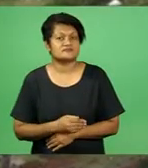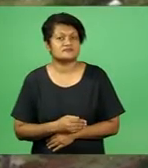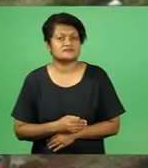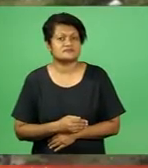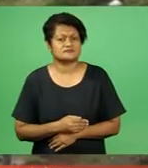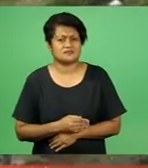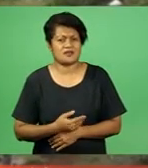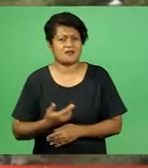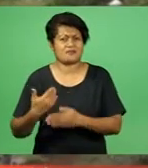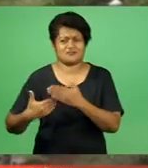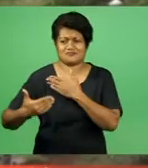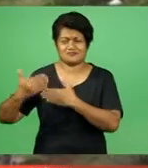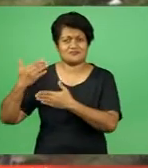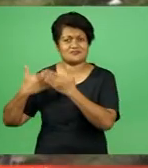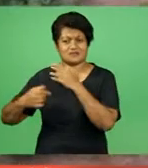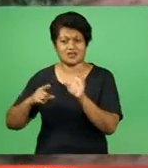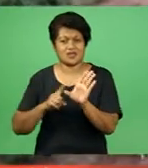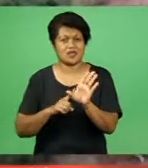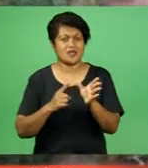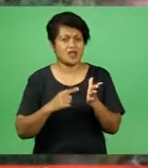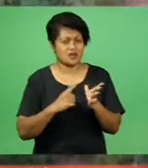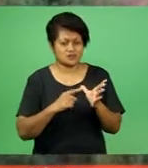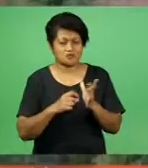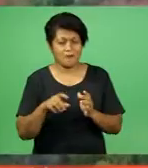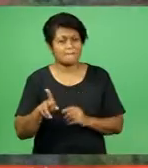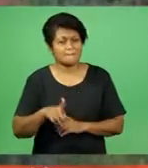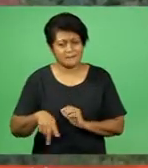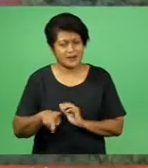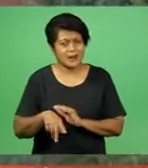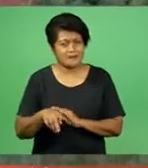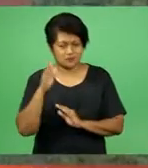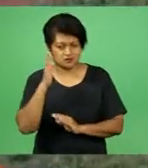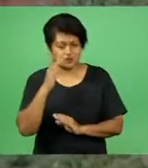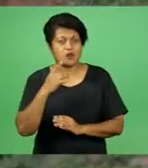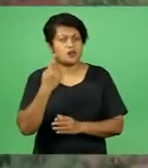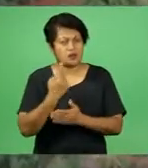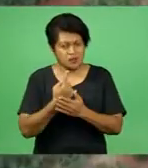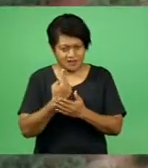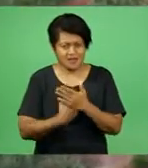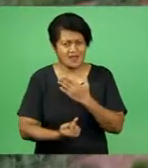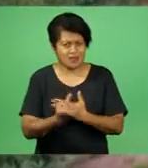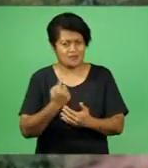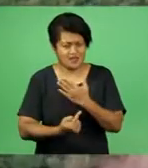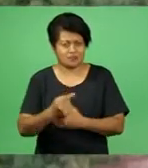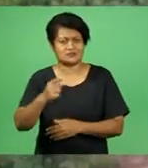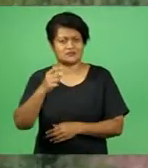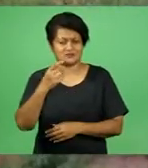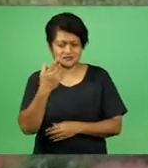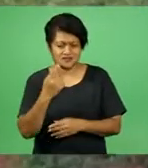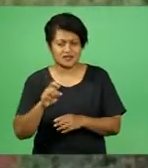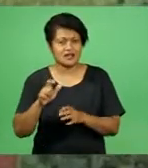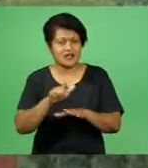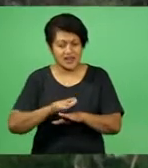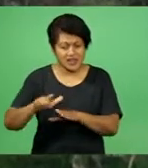For decades, Yandua Island Primary School has been vulnerable to landslides. Tropical cyclone Anna renewed this